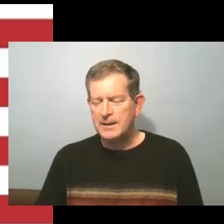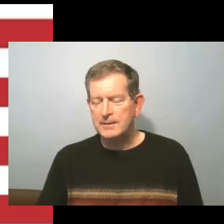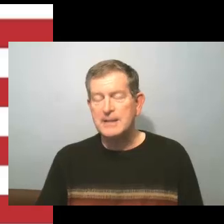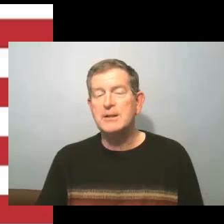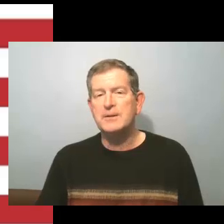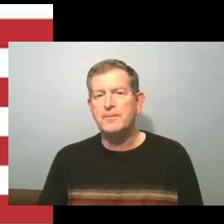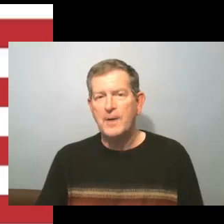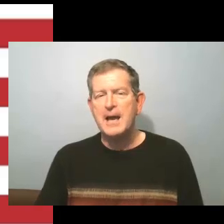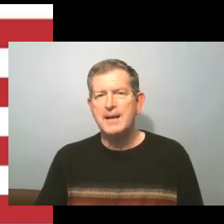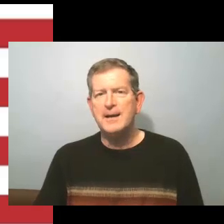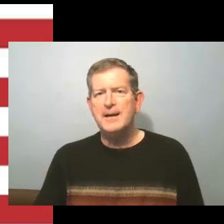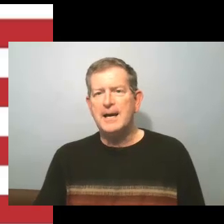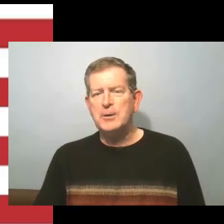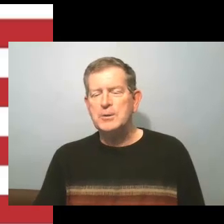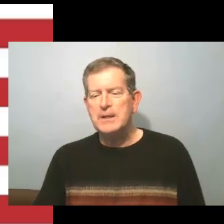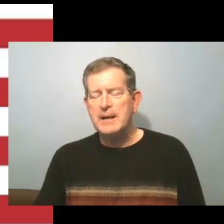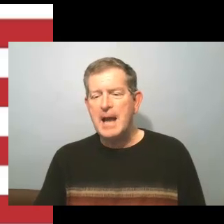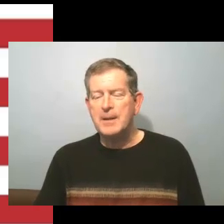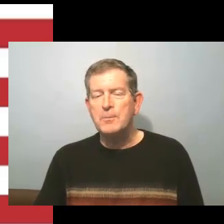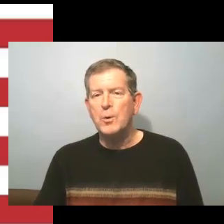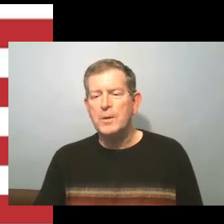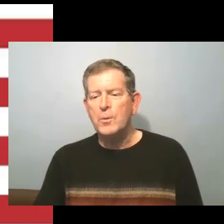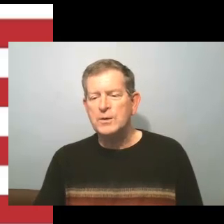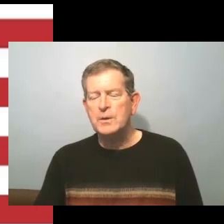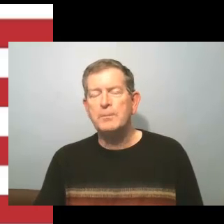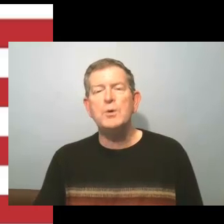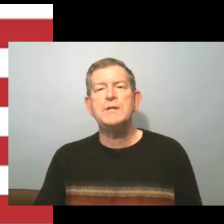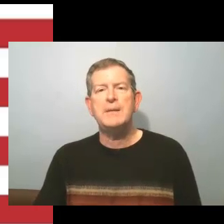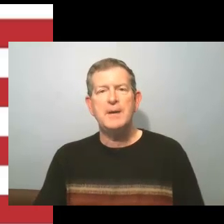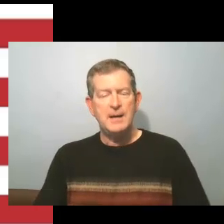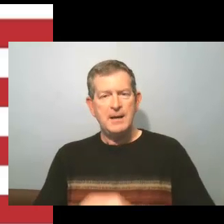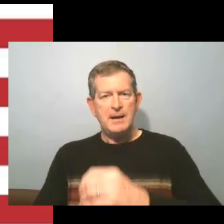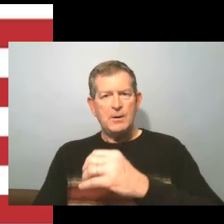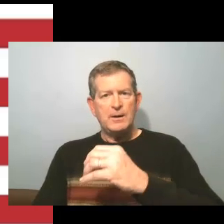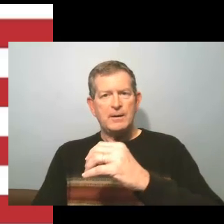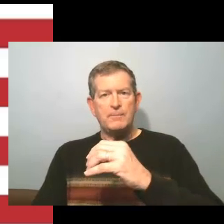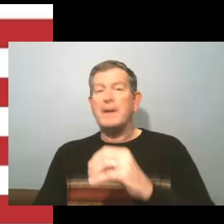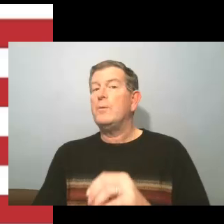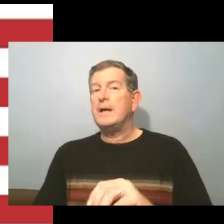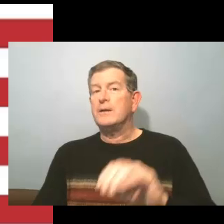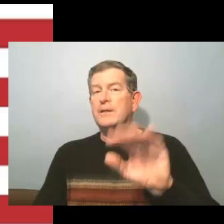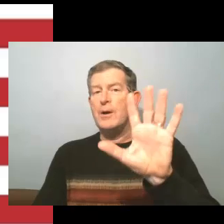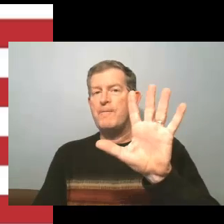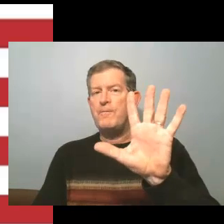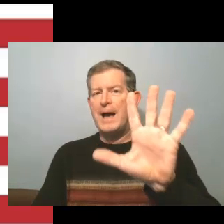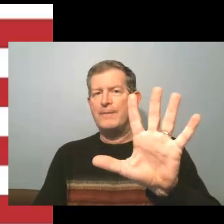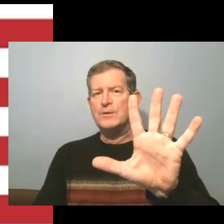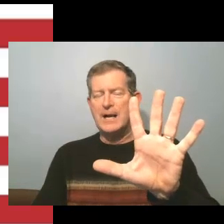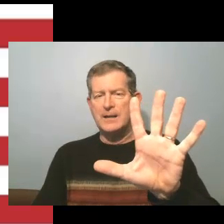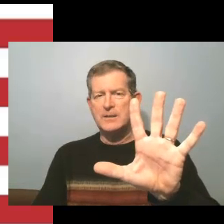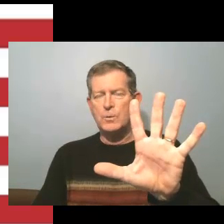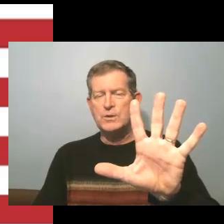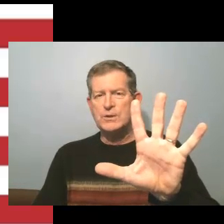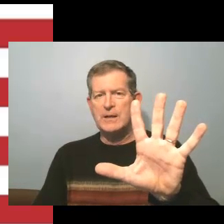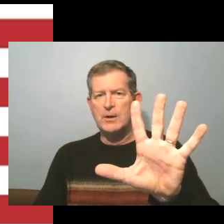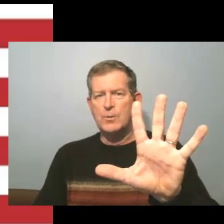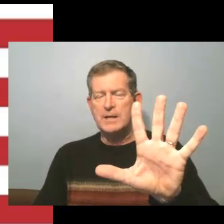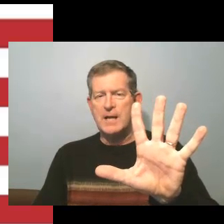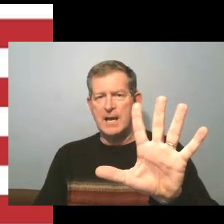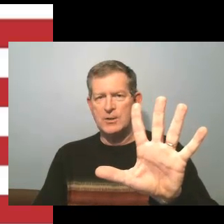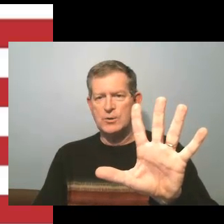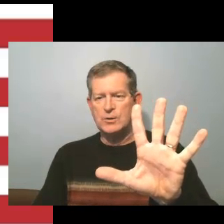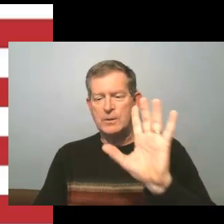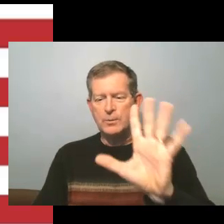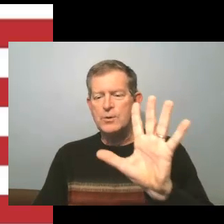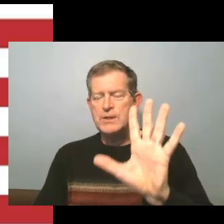or that flag, and you'll see that happening more and more. So the blue team, by the way, you have 5 seconds in which to say the